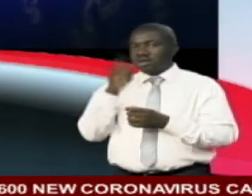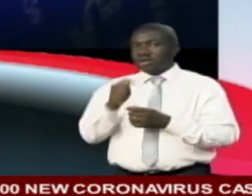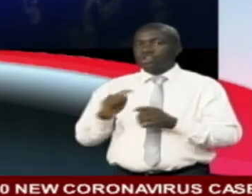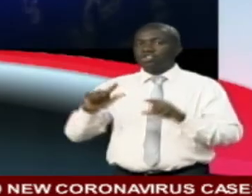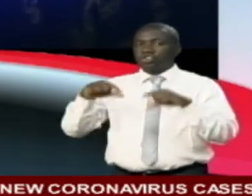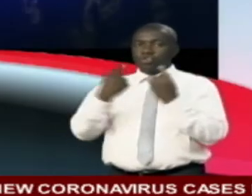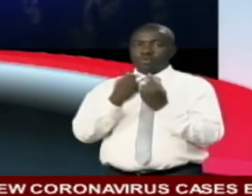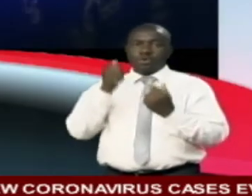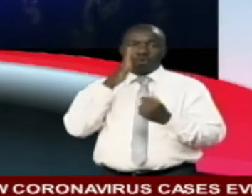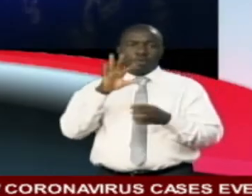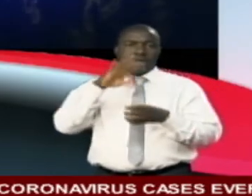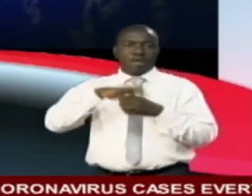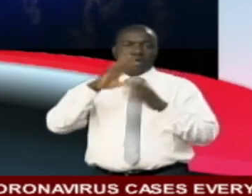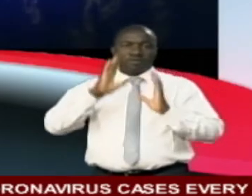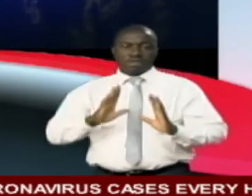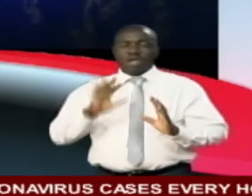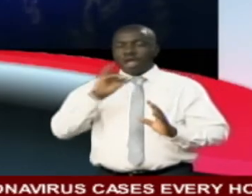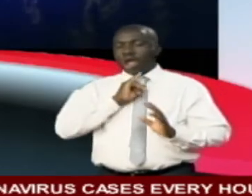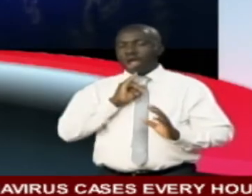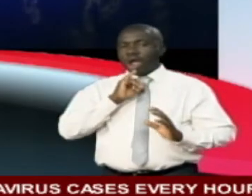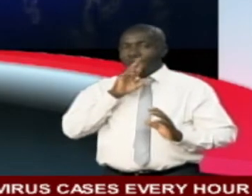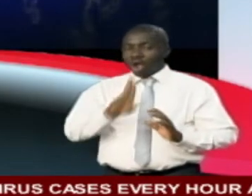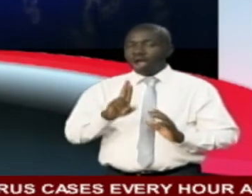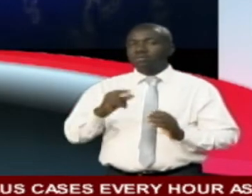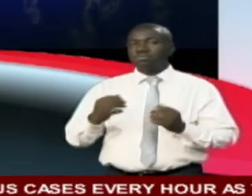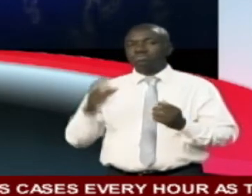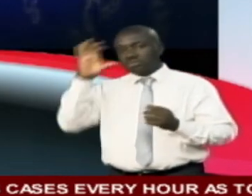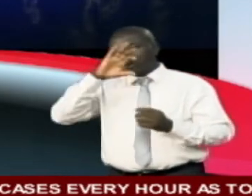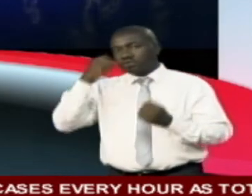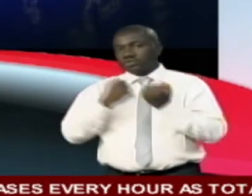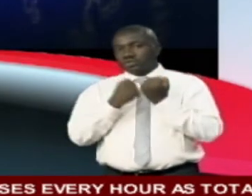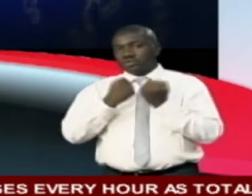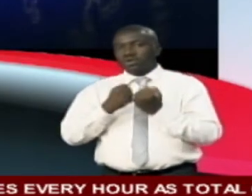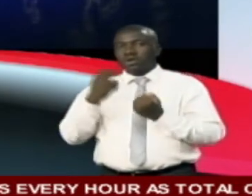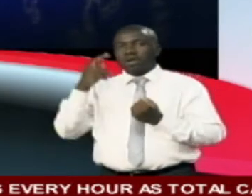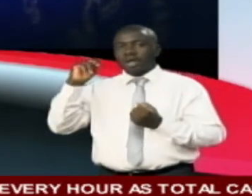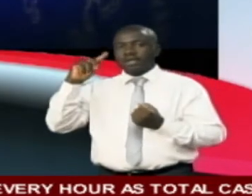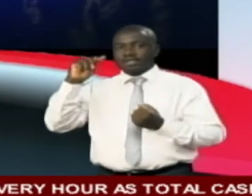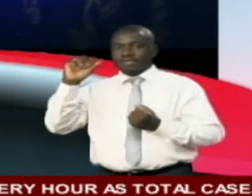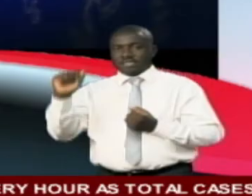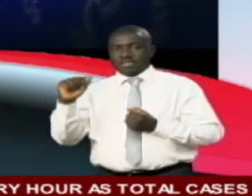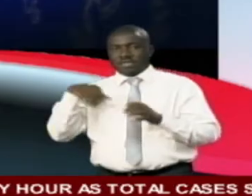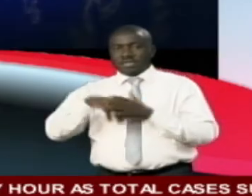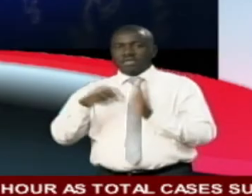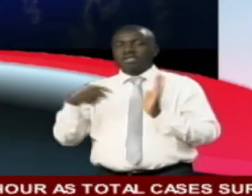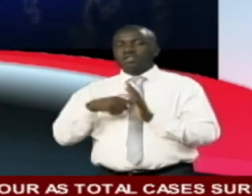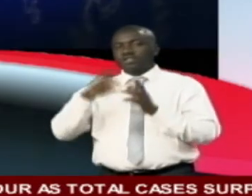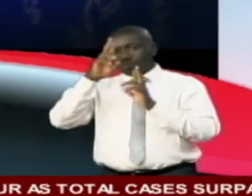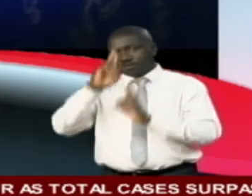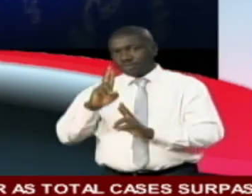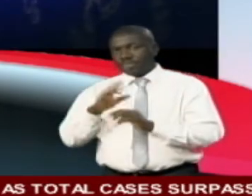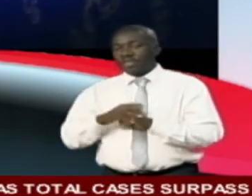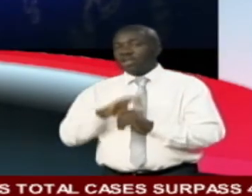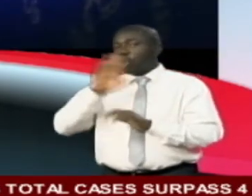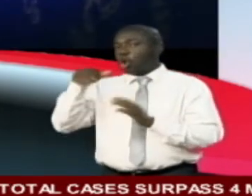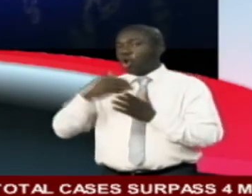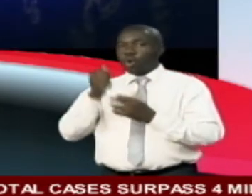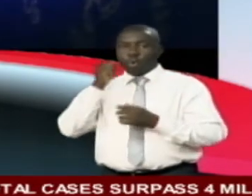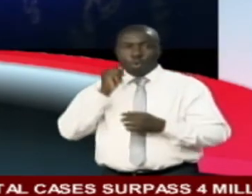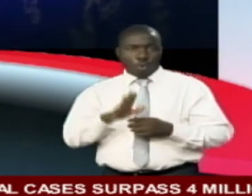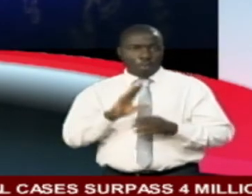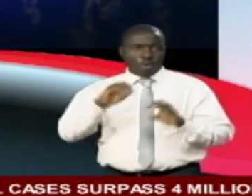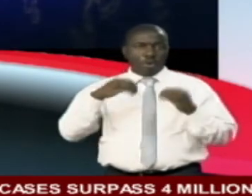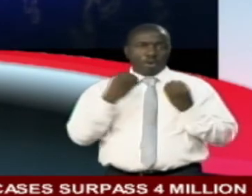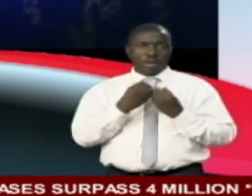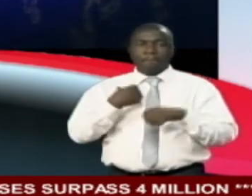Women Voters is soliciting the support of the Nigerian Television Authority in this regard. The all-female organization